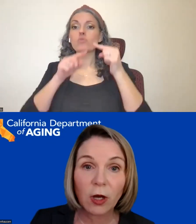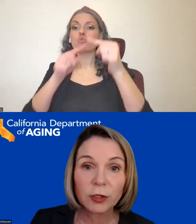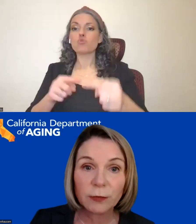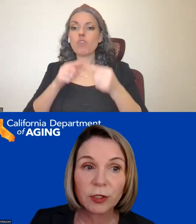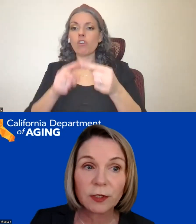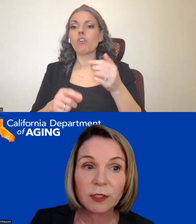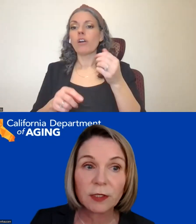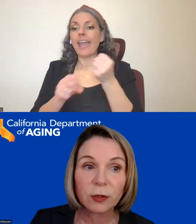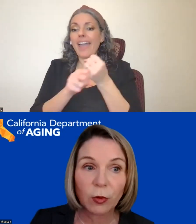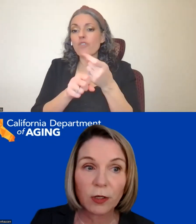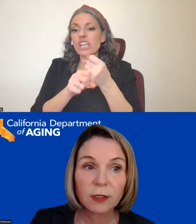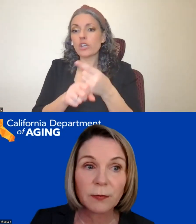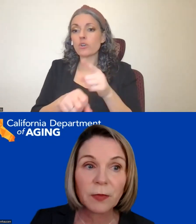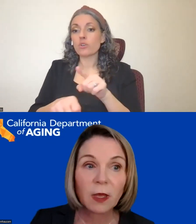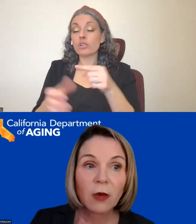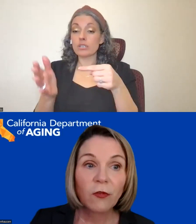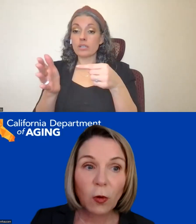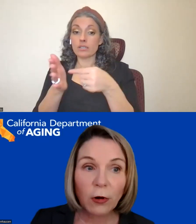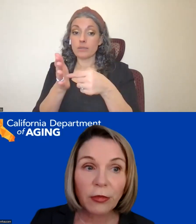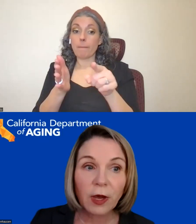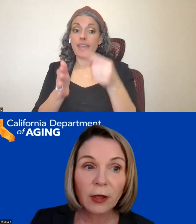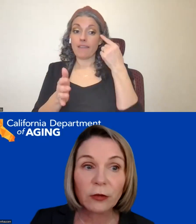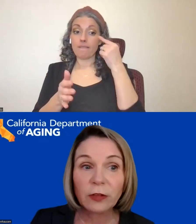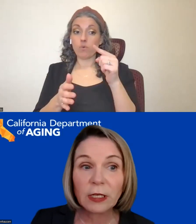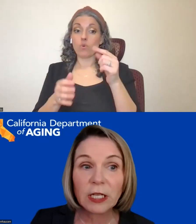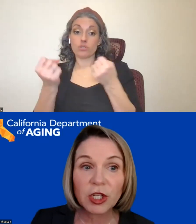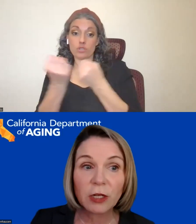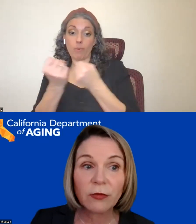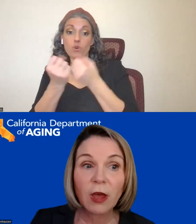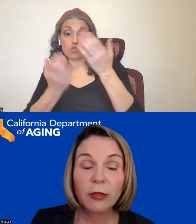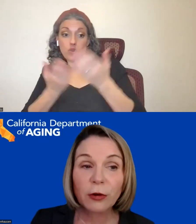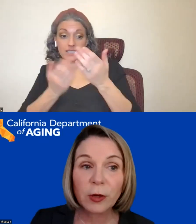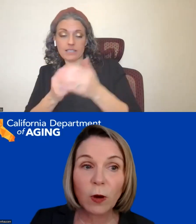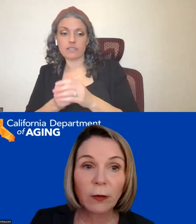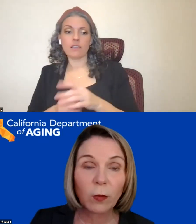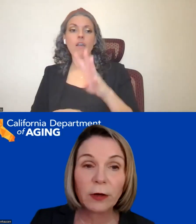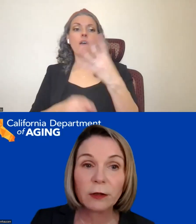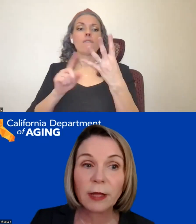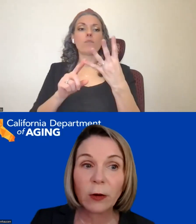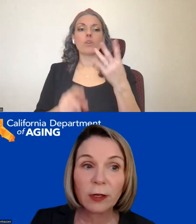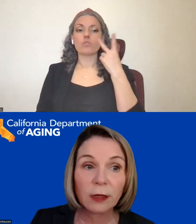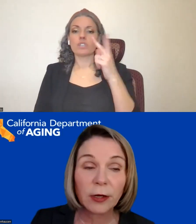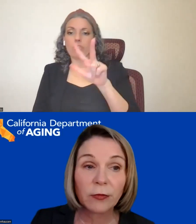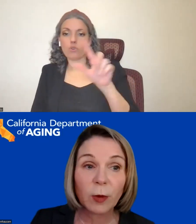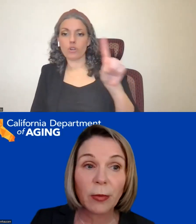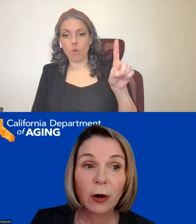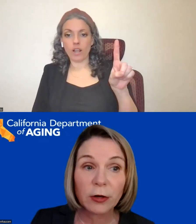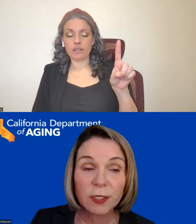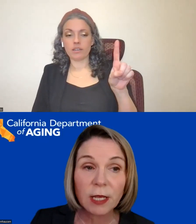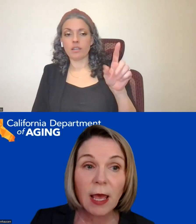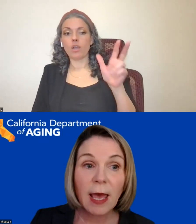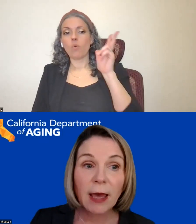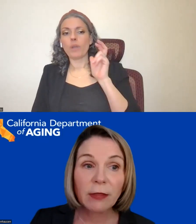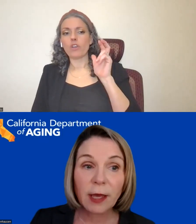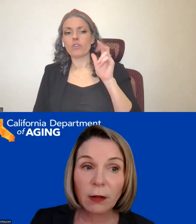for their long-term services and supports. Fourth, you'll see in Initiative 31, we heard loud and clear from our